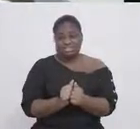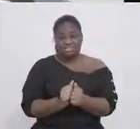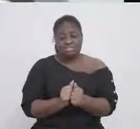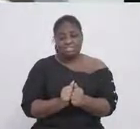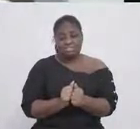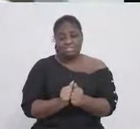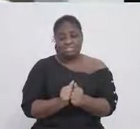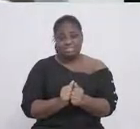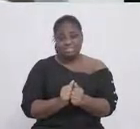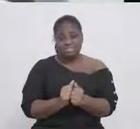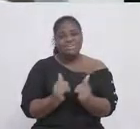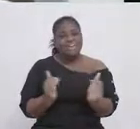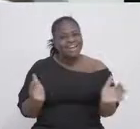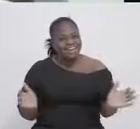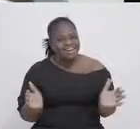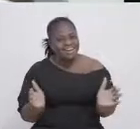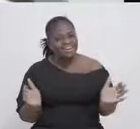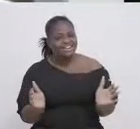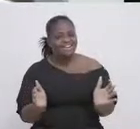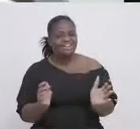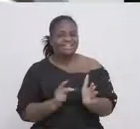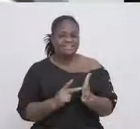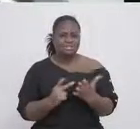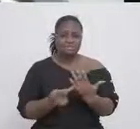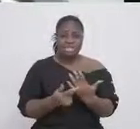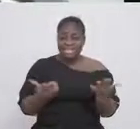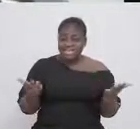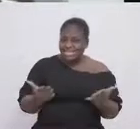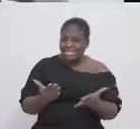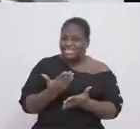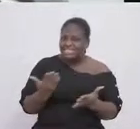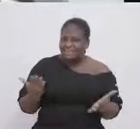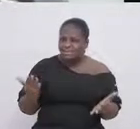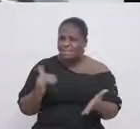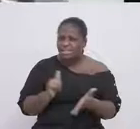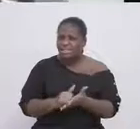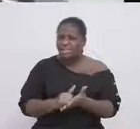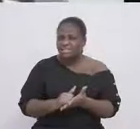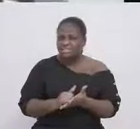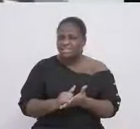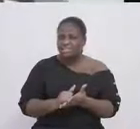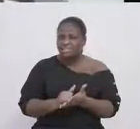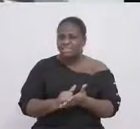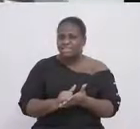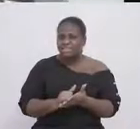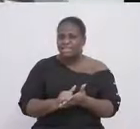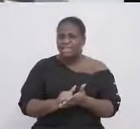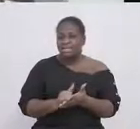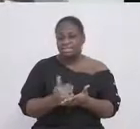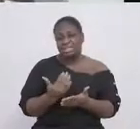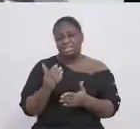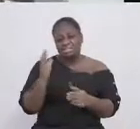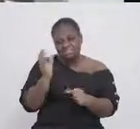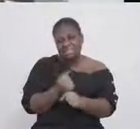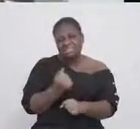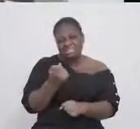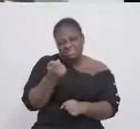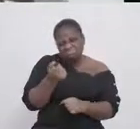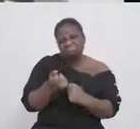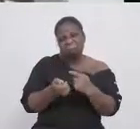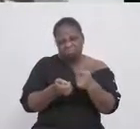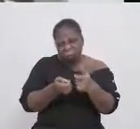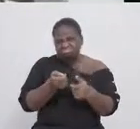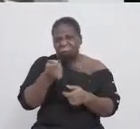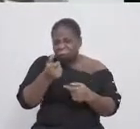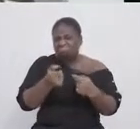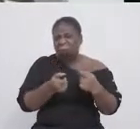in the house, and they're encouraged to program. Here, it's something that is picking up. So it's taking a while. It's not